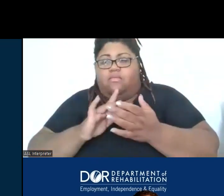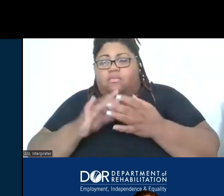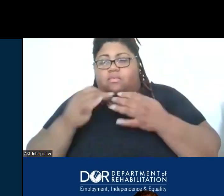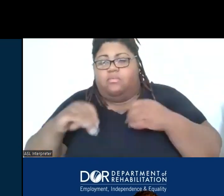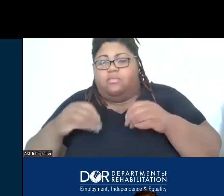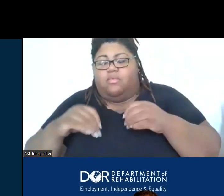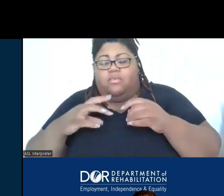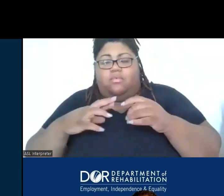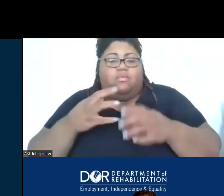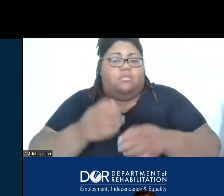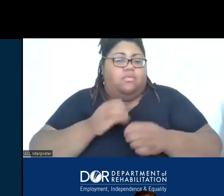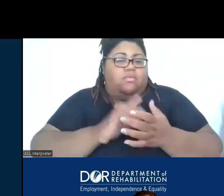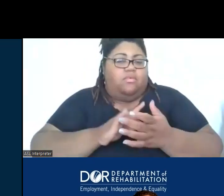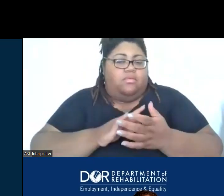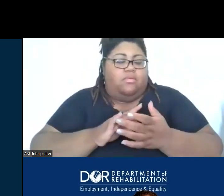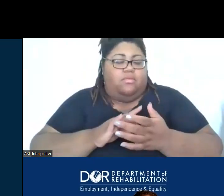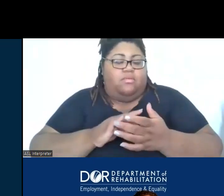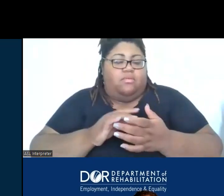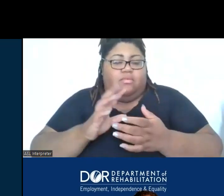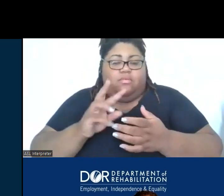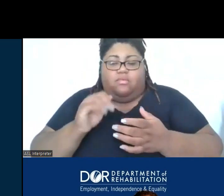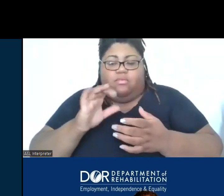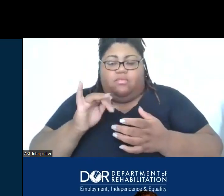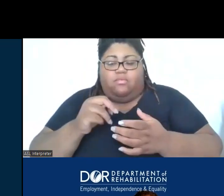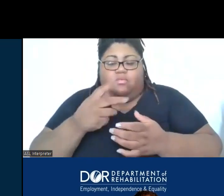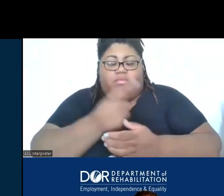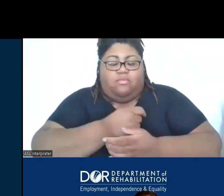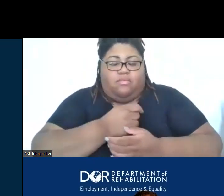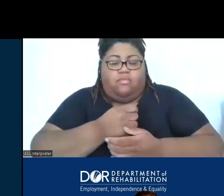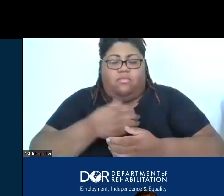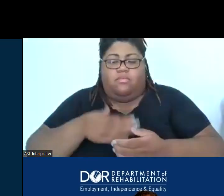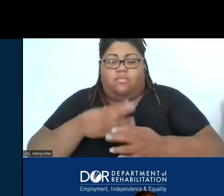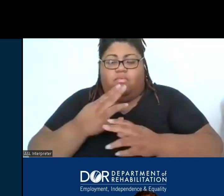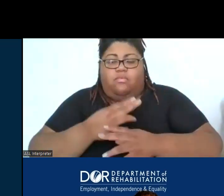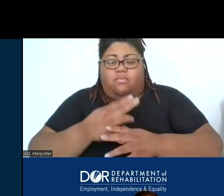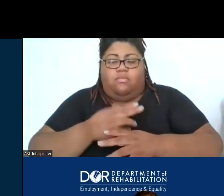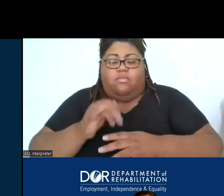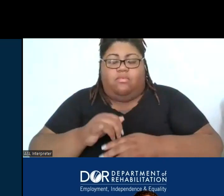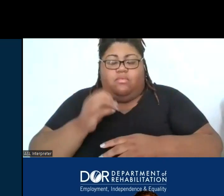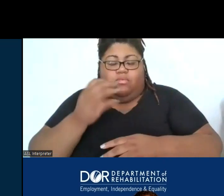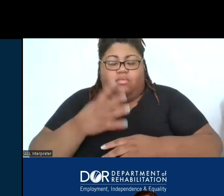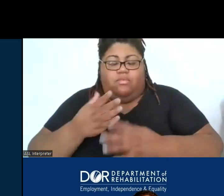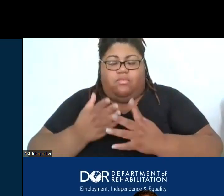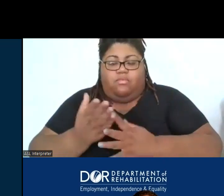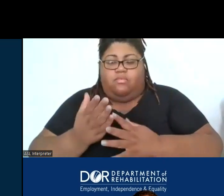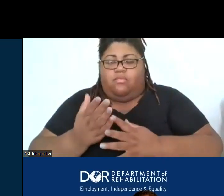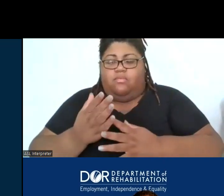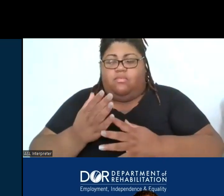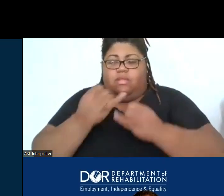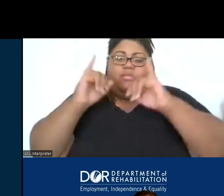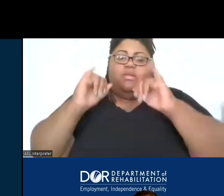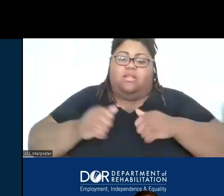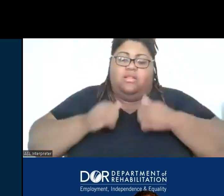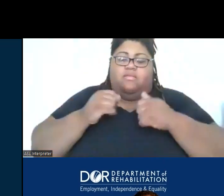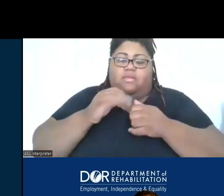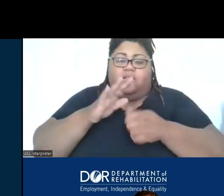be able to get a test. So please use those resources through the independent living centers. So I want to allow